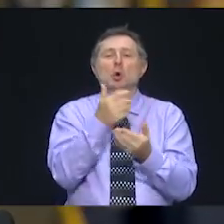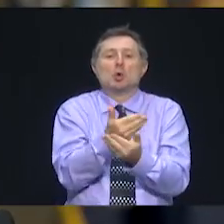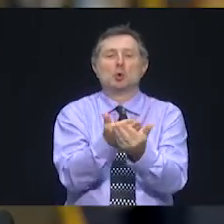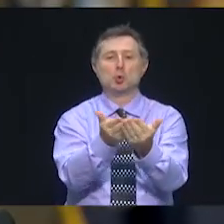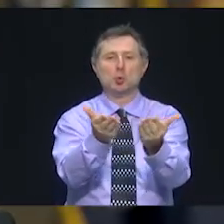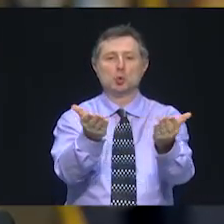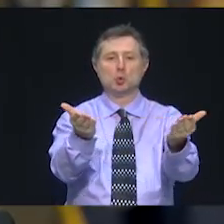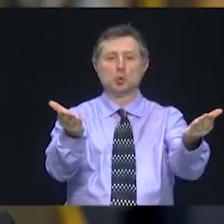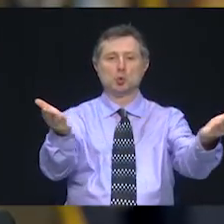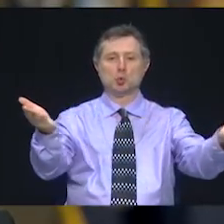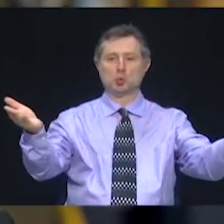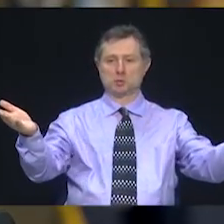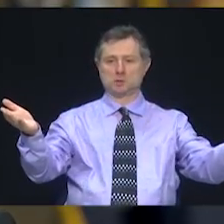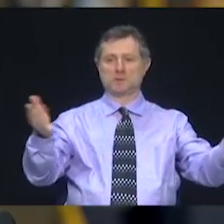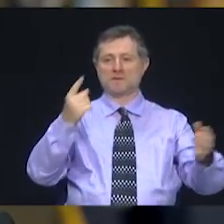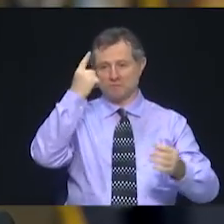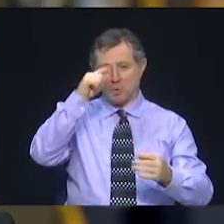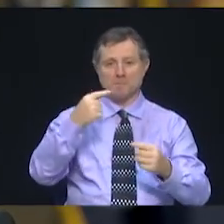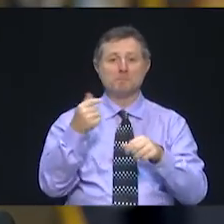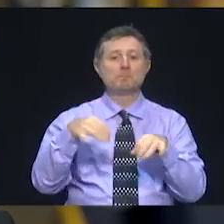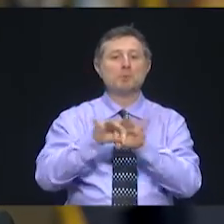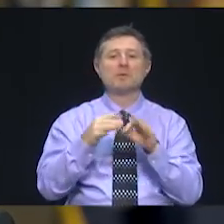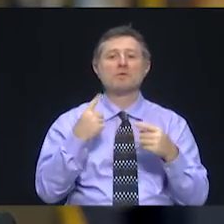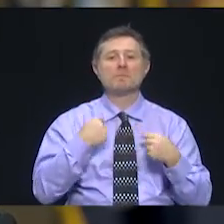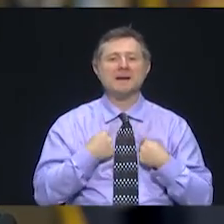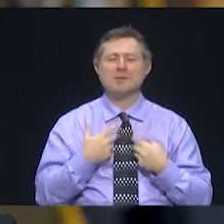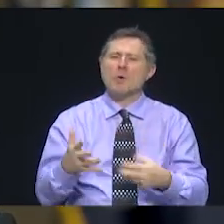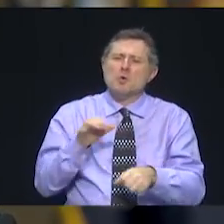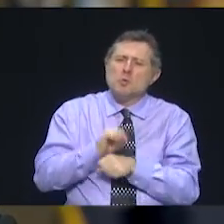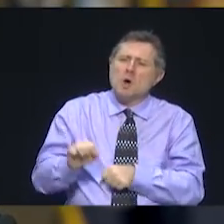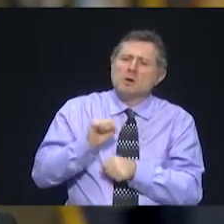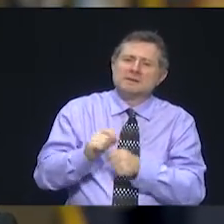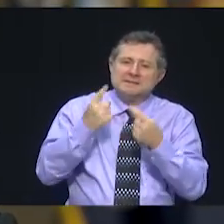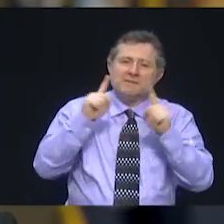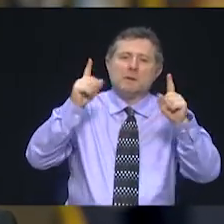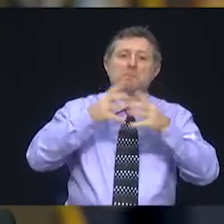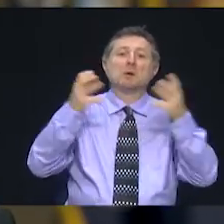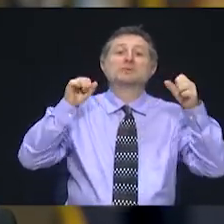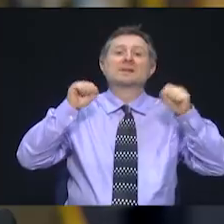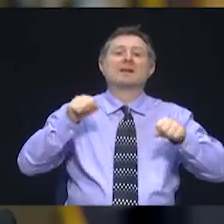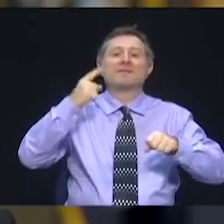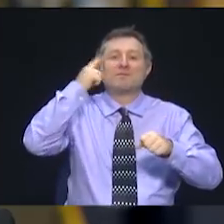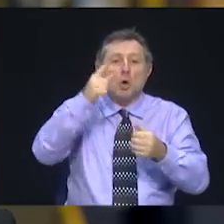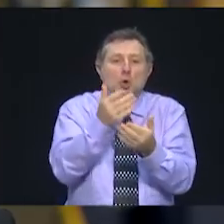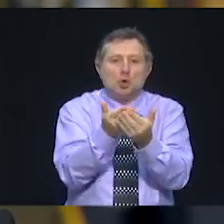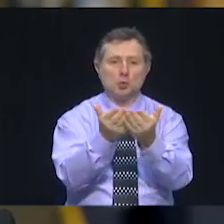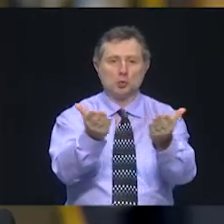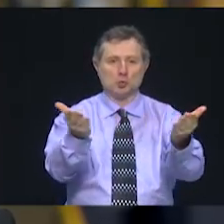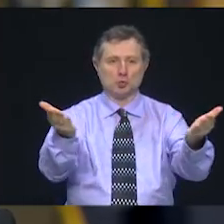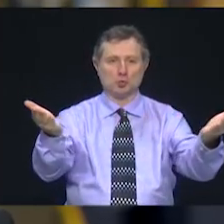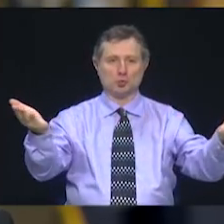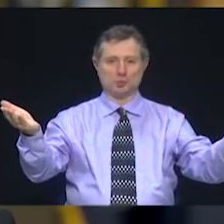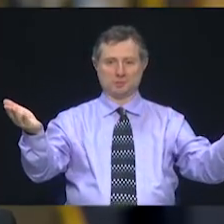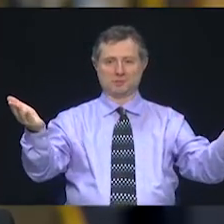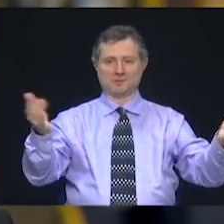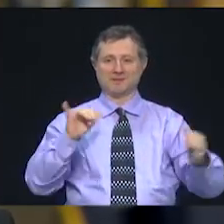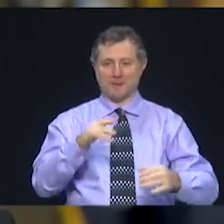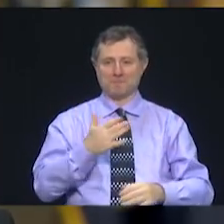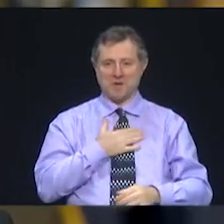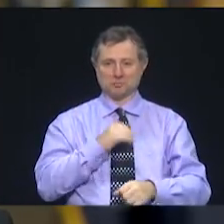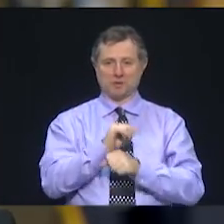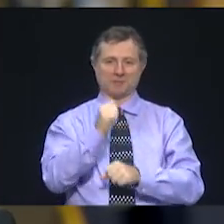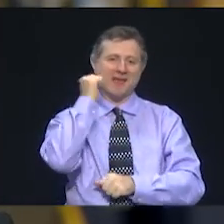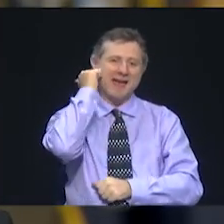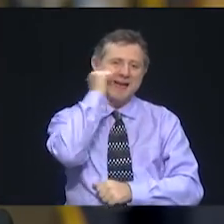of the day is getting the most done I can for you. And that is what I do every